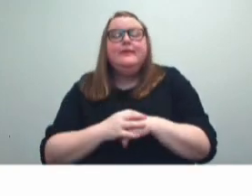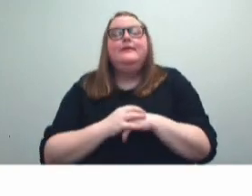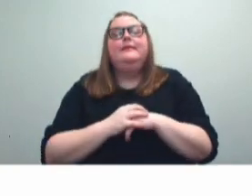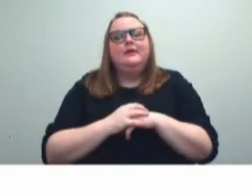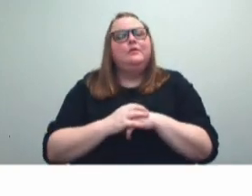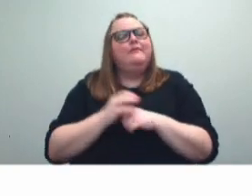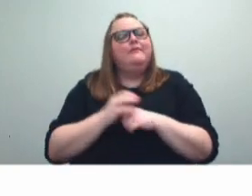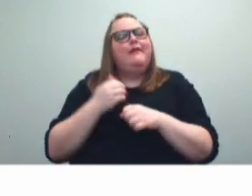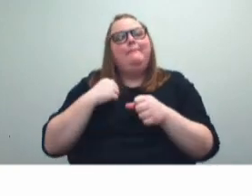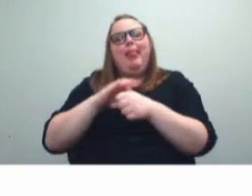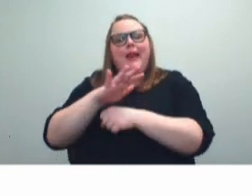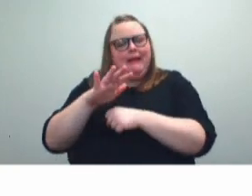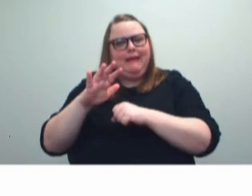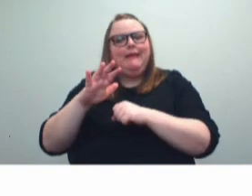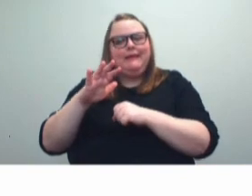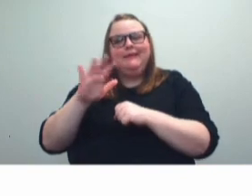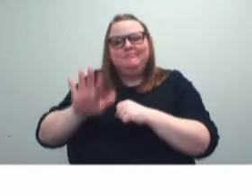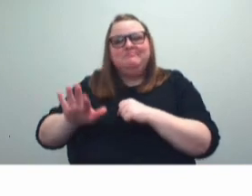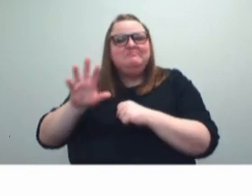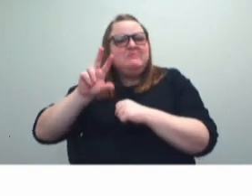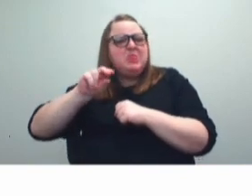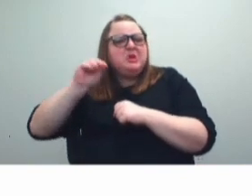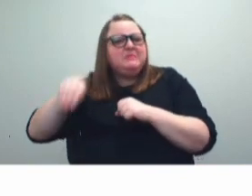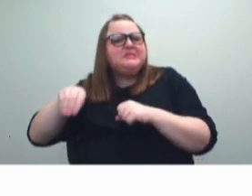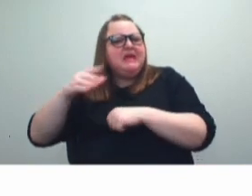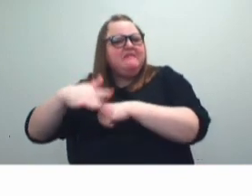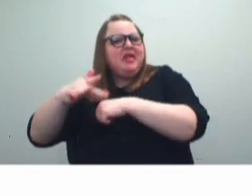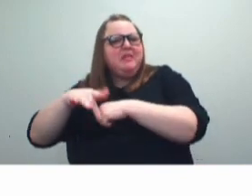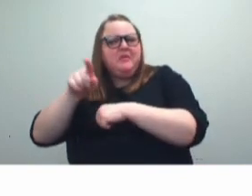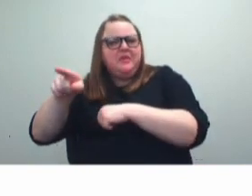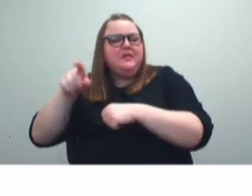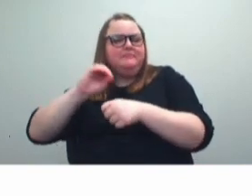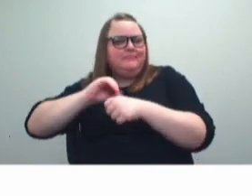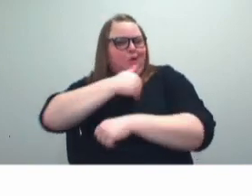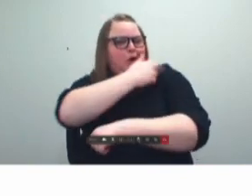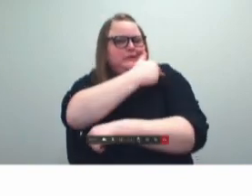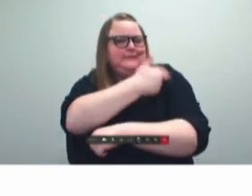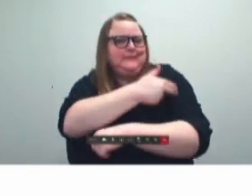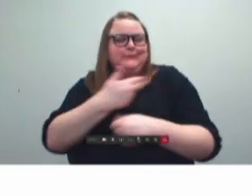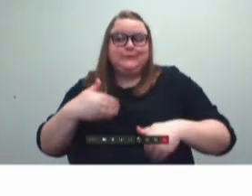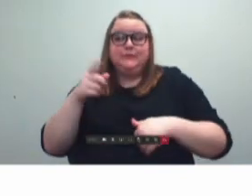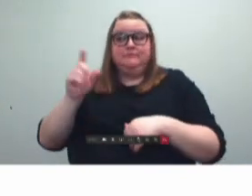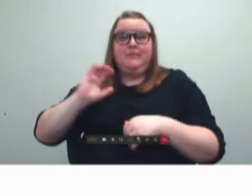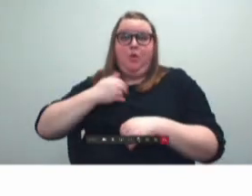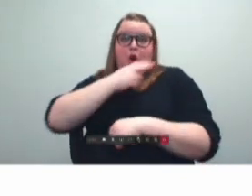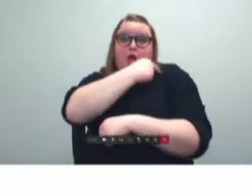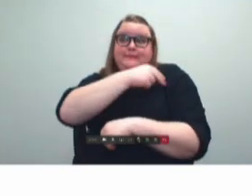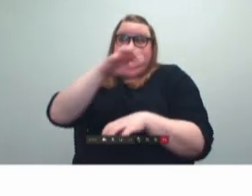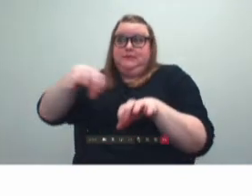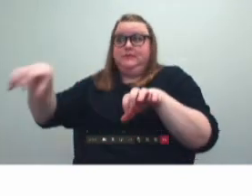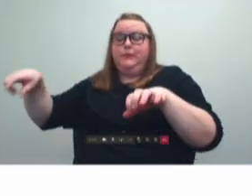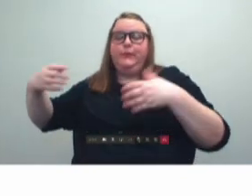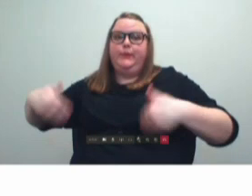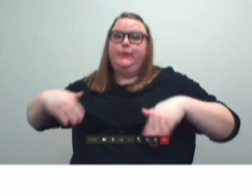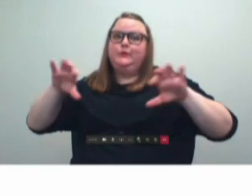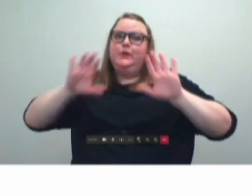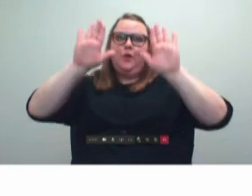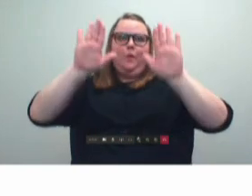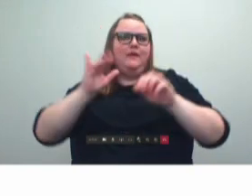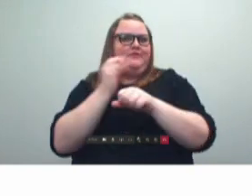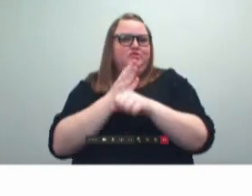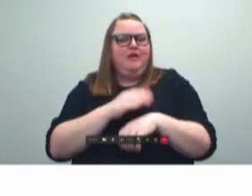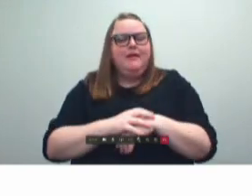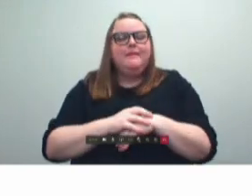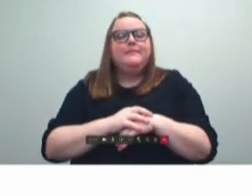30% capacity in our hospitals. The hospitals are doing a great job. This is total beds. Next slide, please. And this is